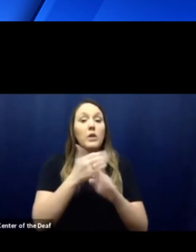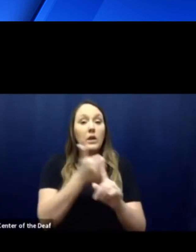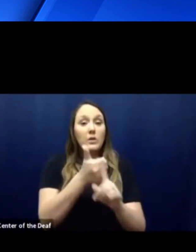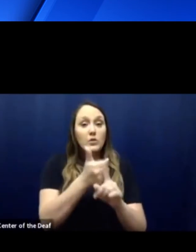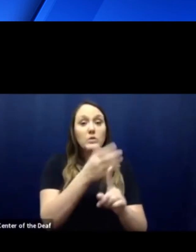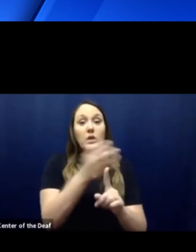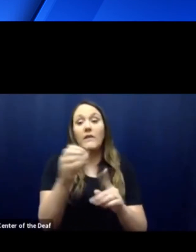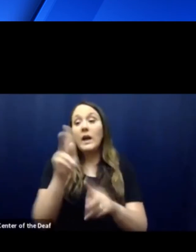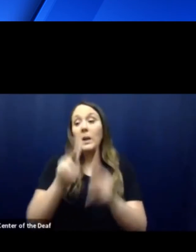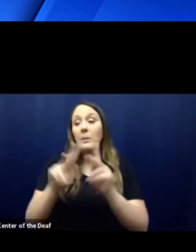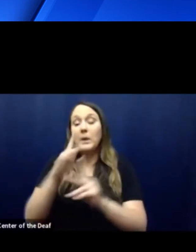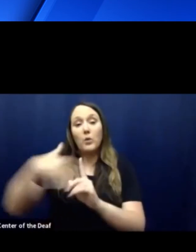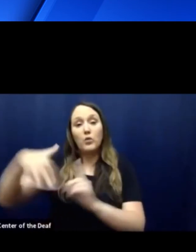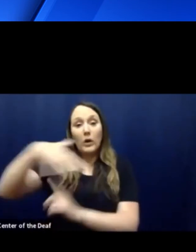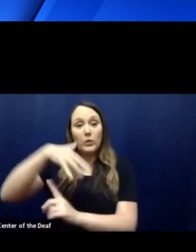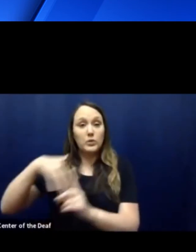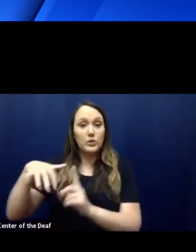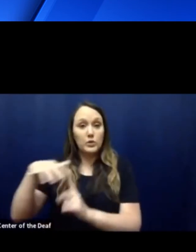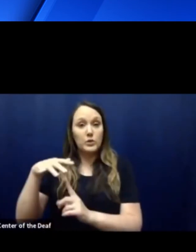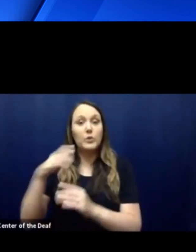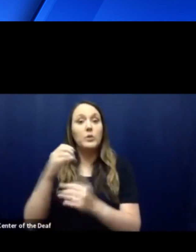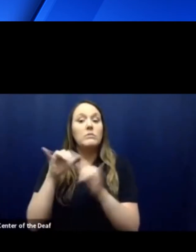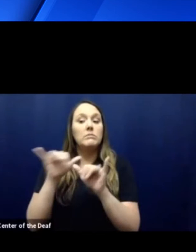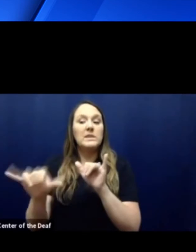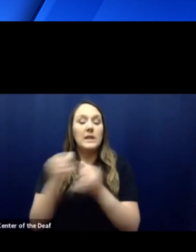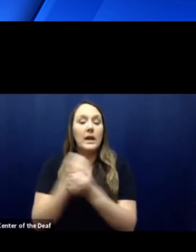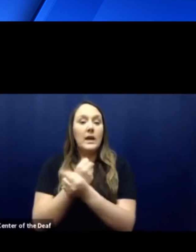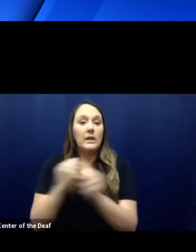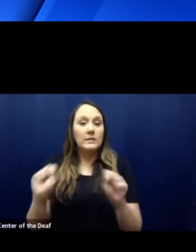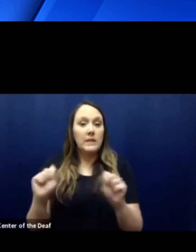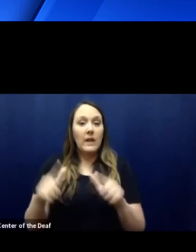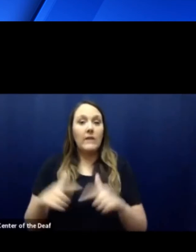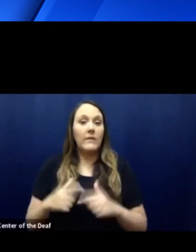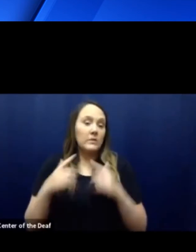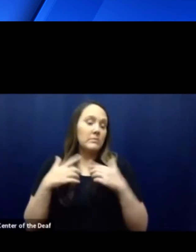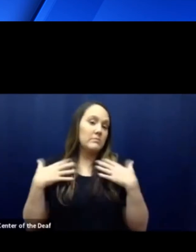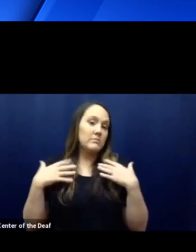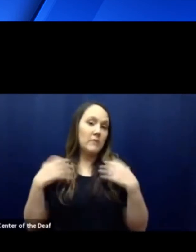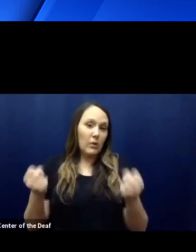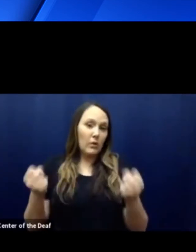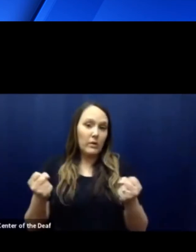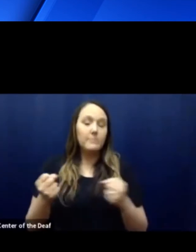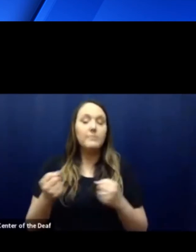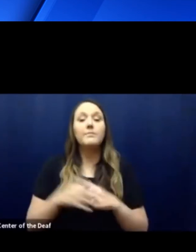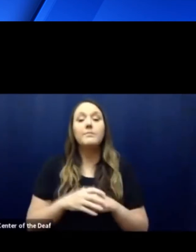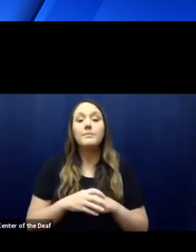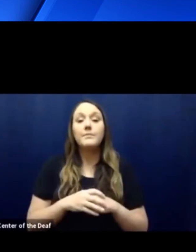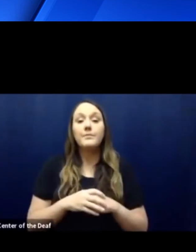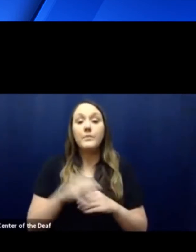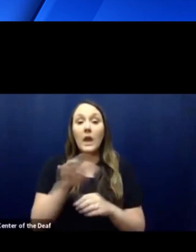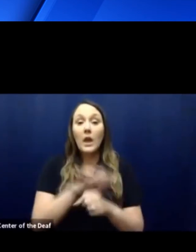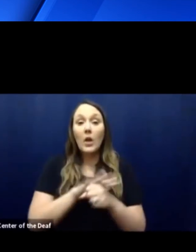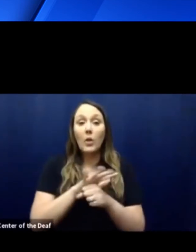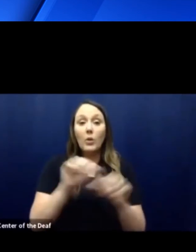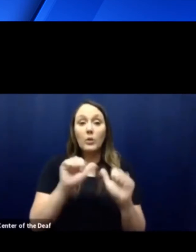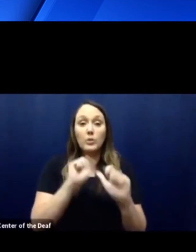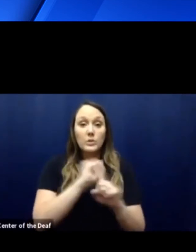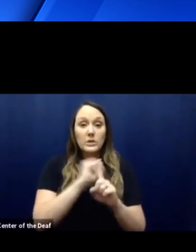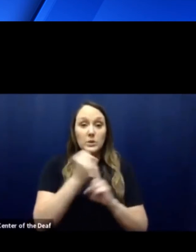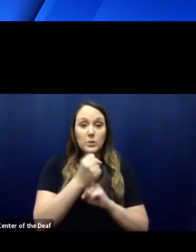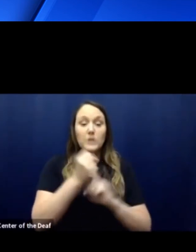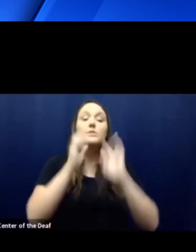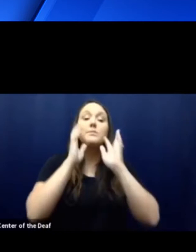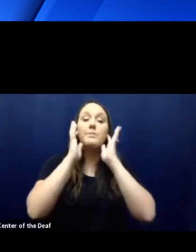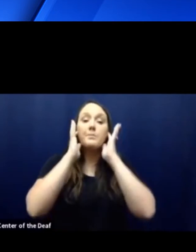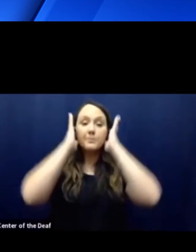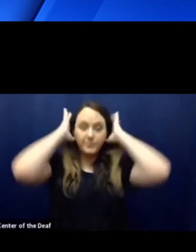you safe and healthy while still going about your life. Now I'll move to the local situation.